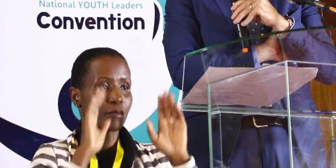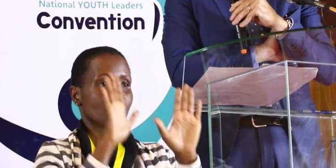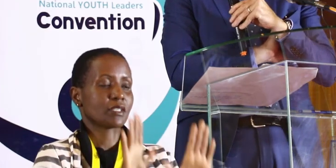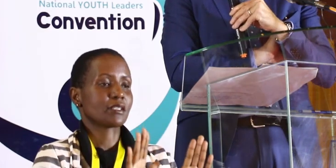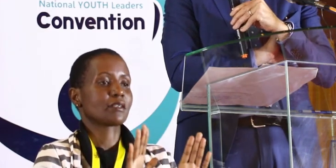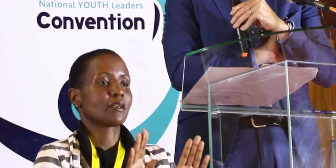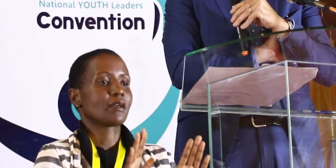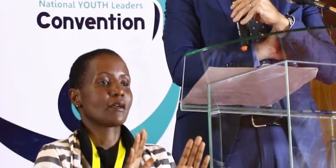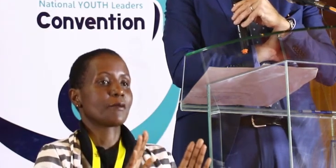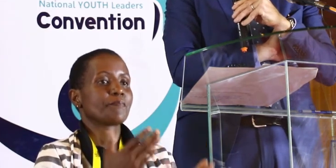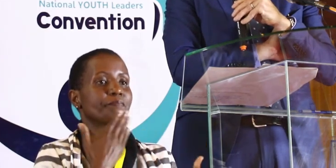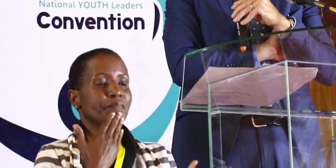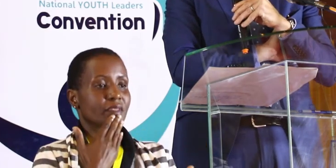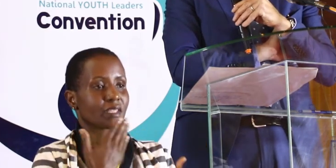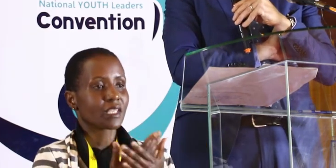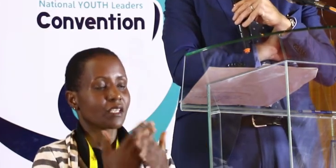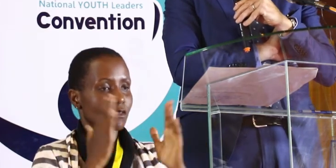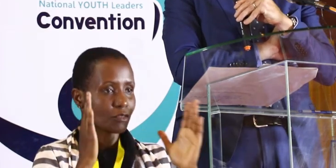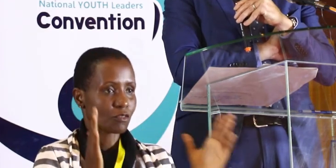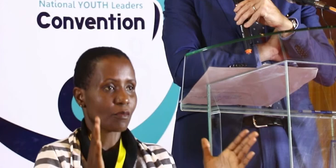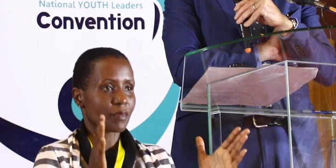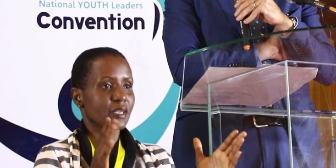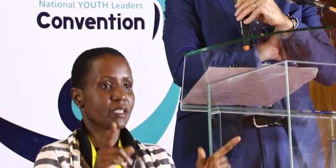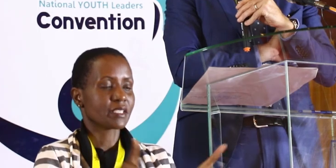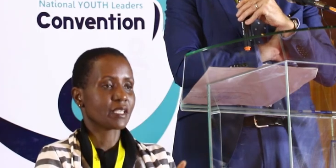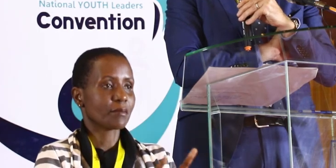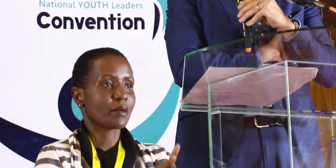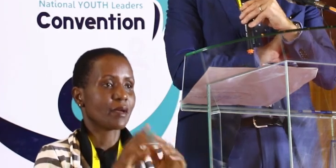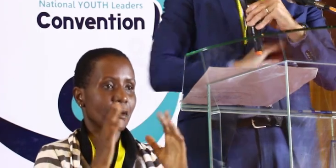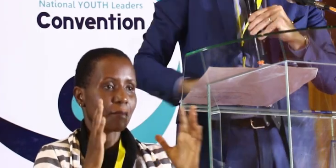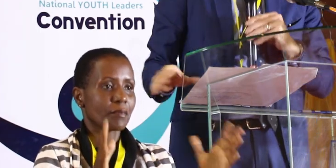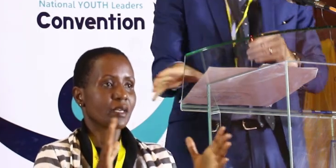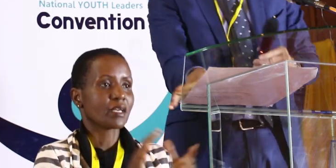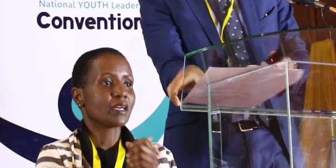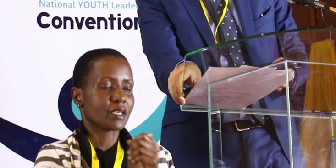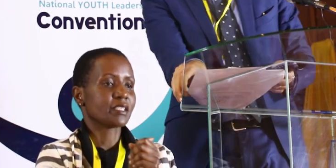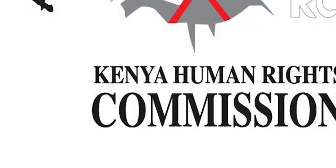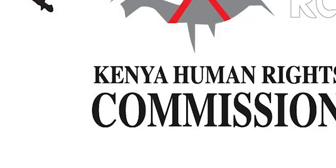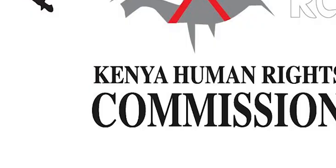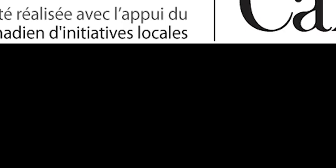level. Thank you so much, and again, warm greetings from Siddharth Chatterjee.